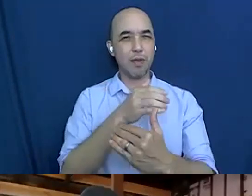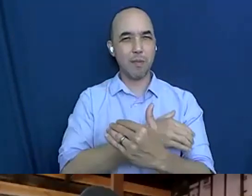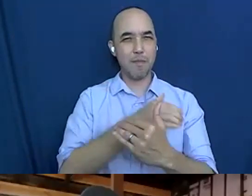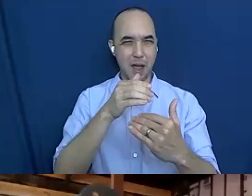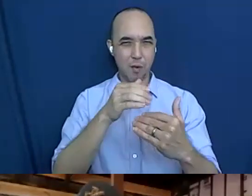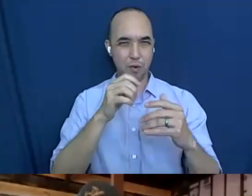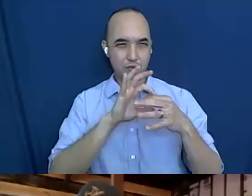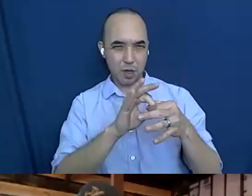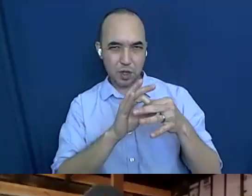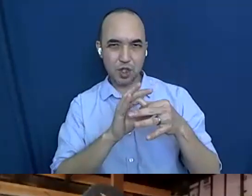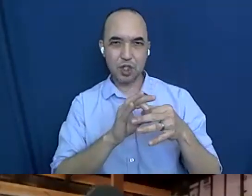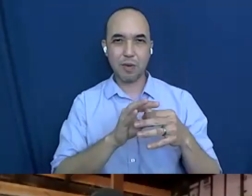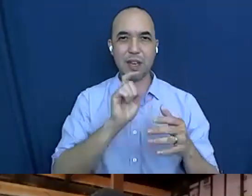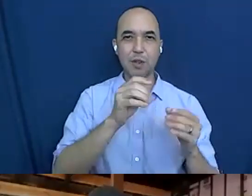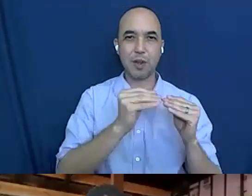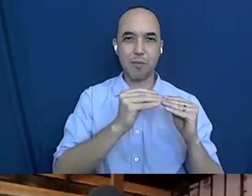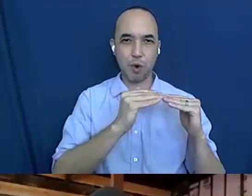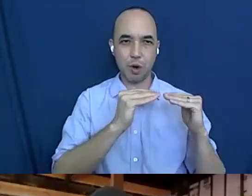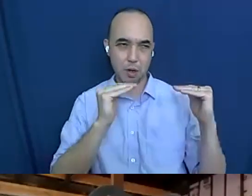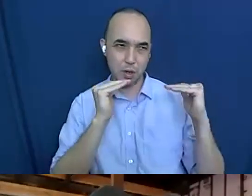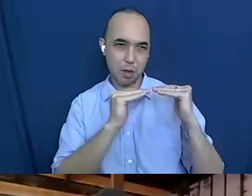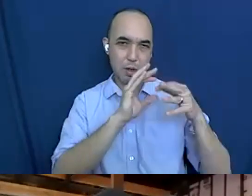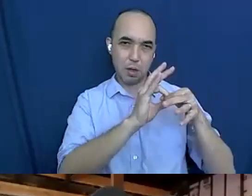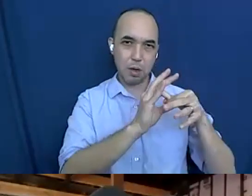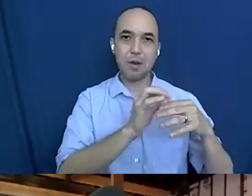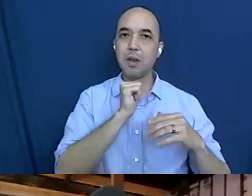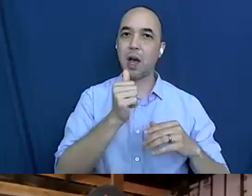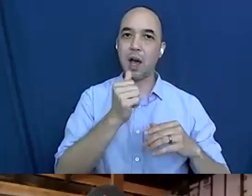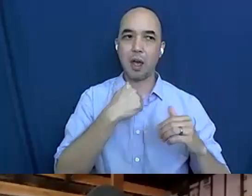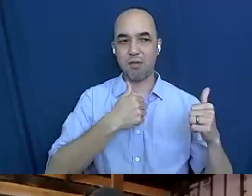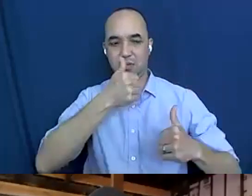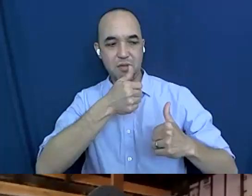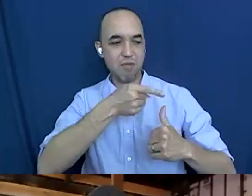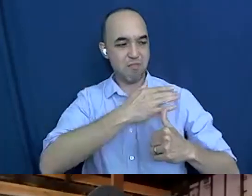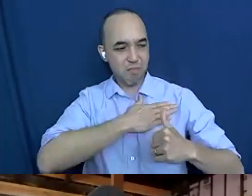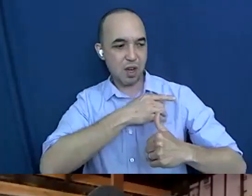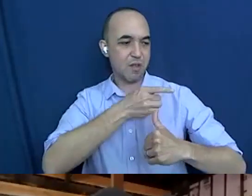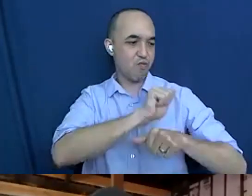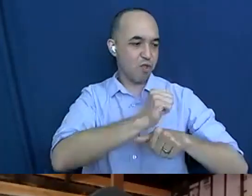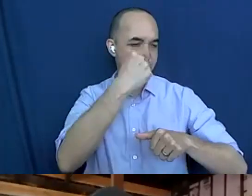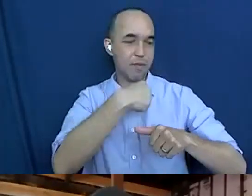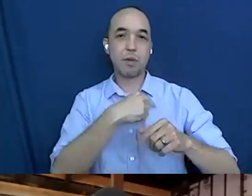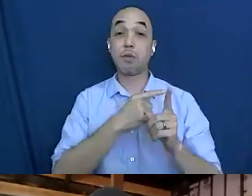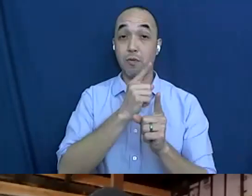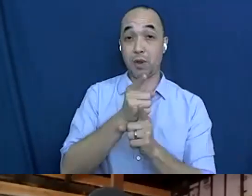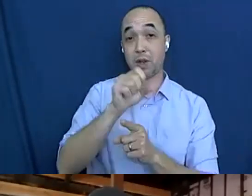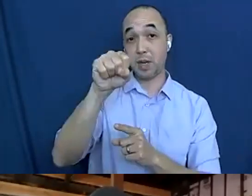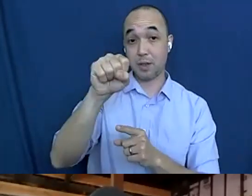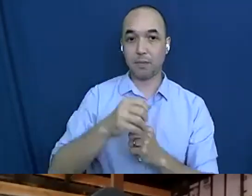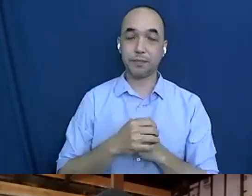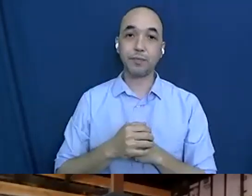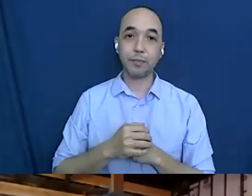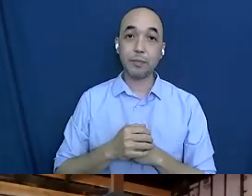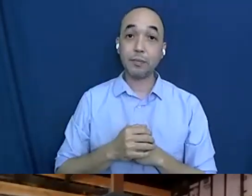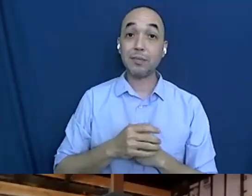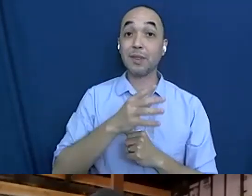cooperative experience. Yes. Versus like, you're working for me. Yes. Wow. Yes. Believe me, with this though, it will teach